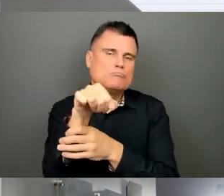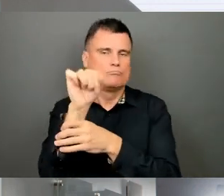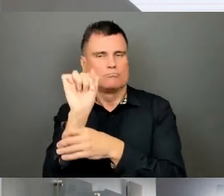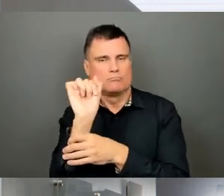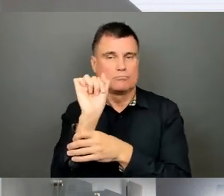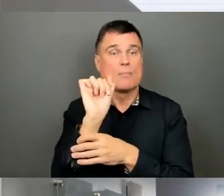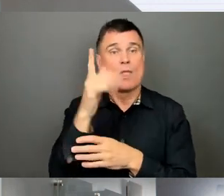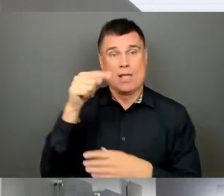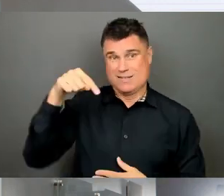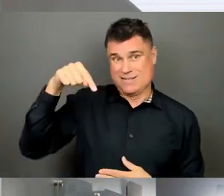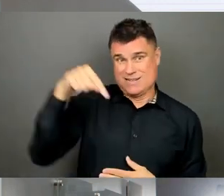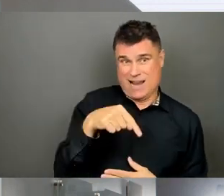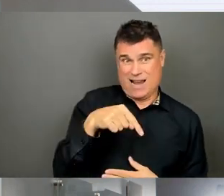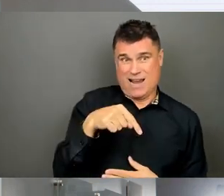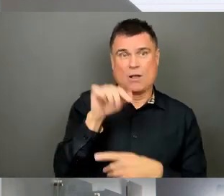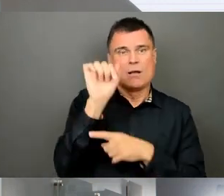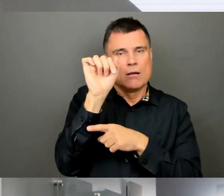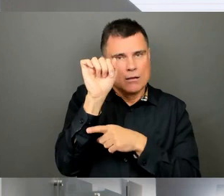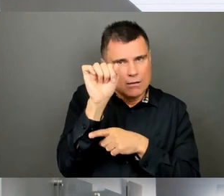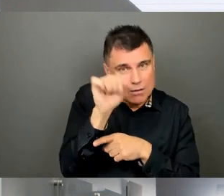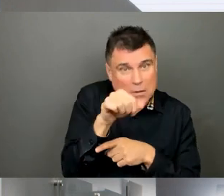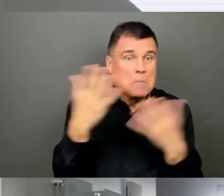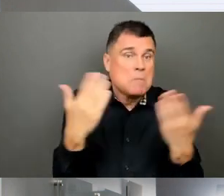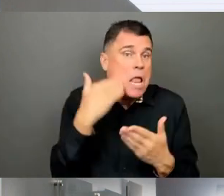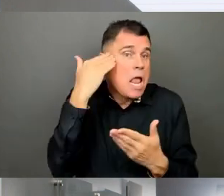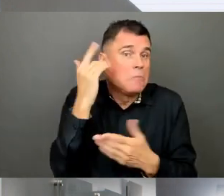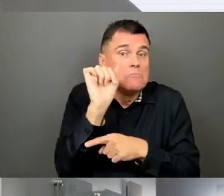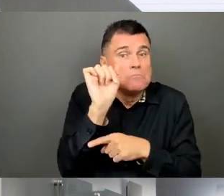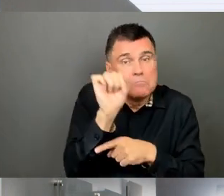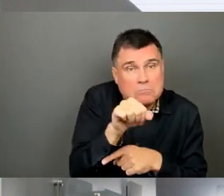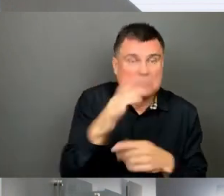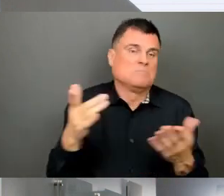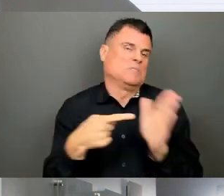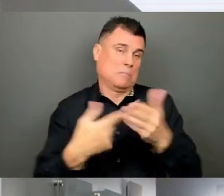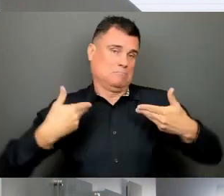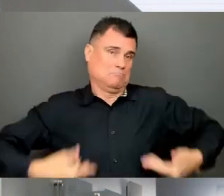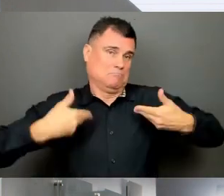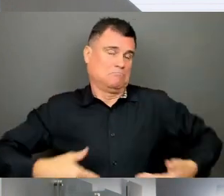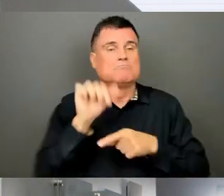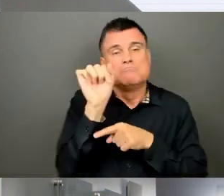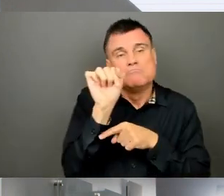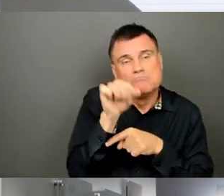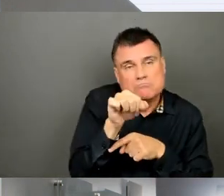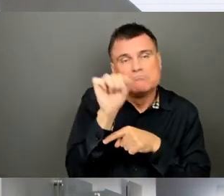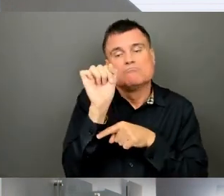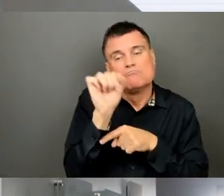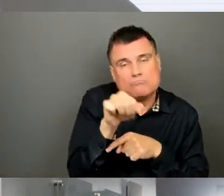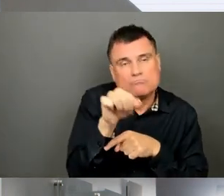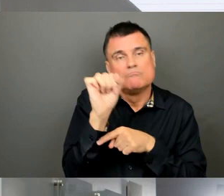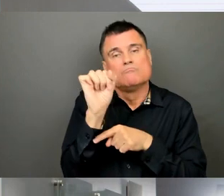groove is just pushing down some way, and it could just be pushing your head down like this, and up